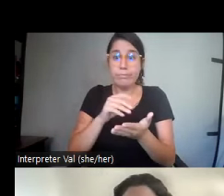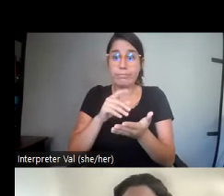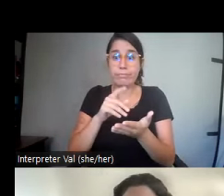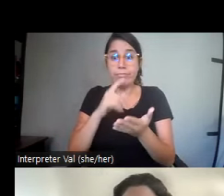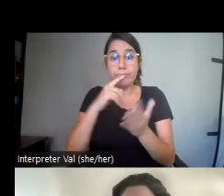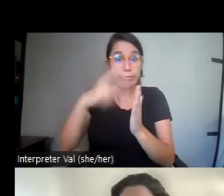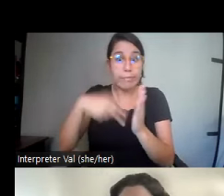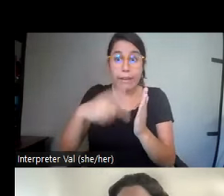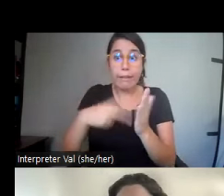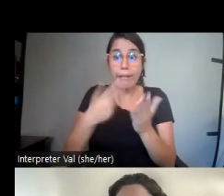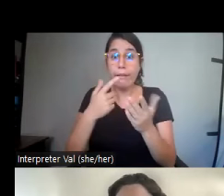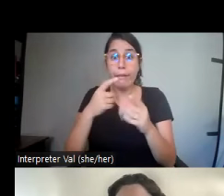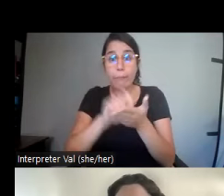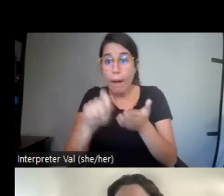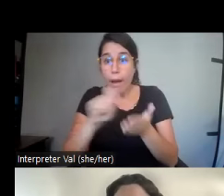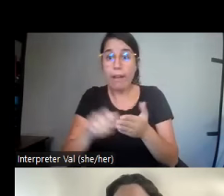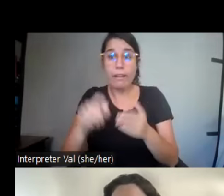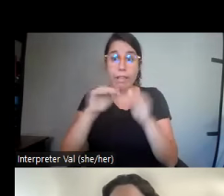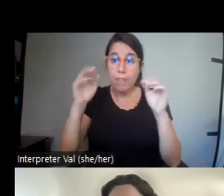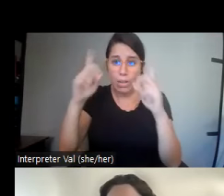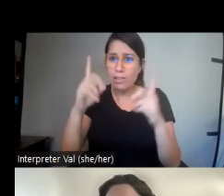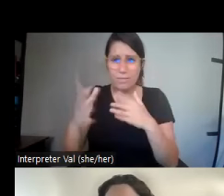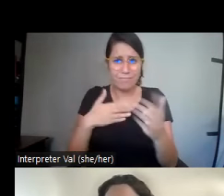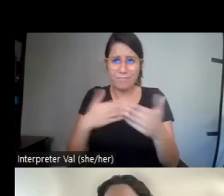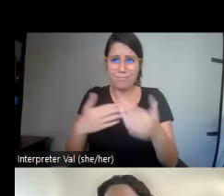their level of education.